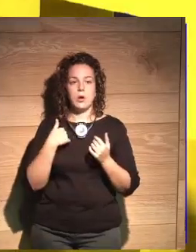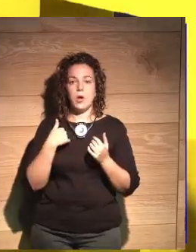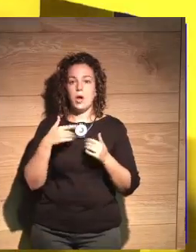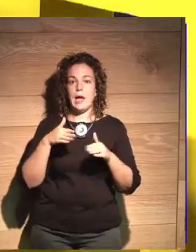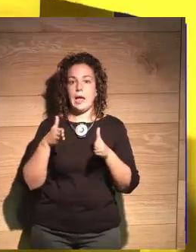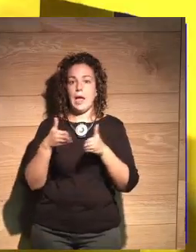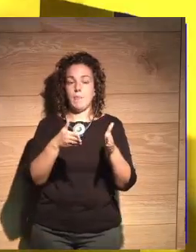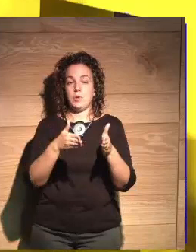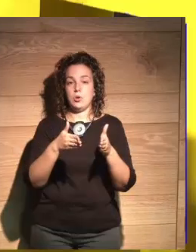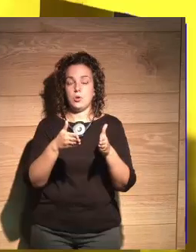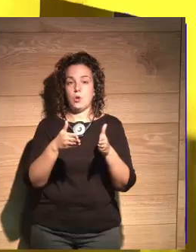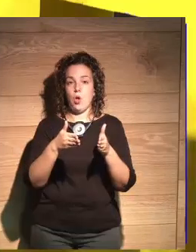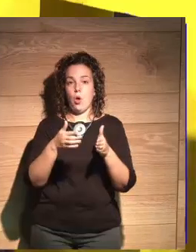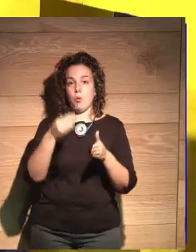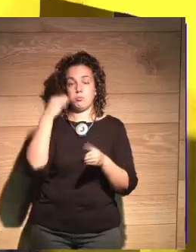towards pessimism.